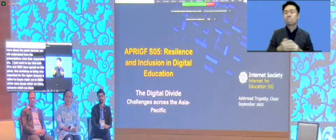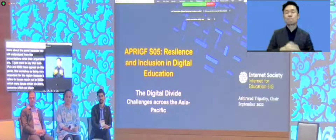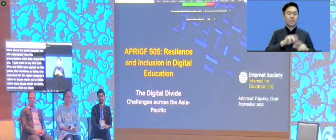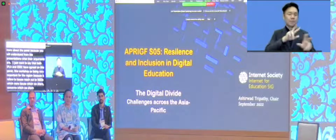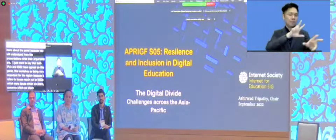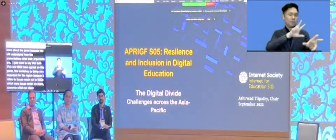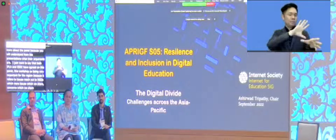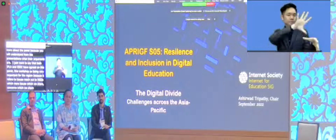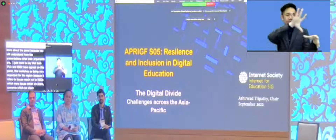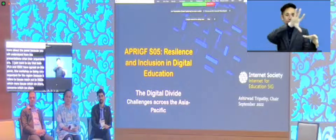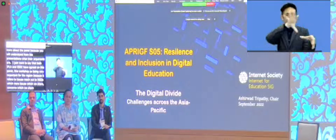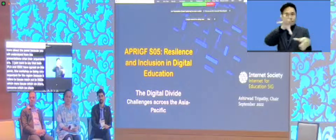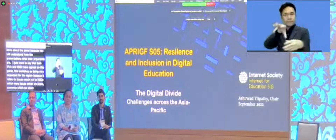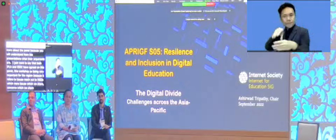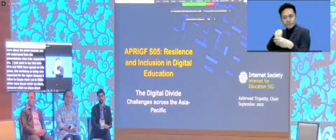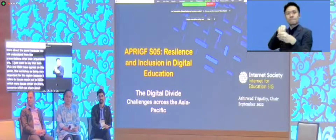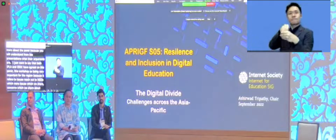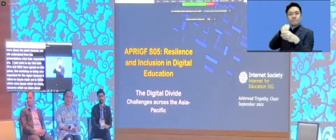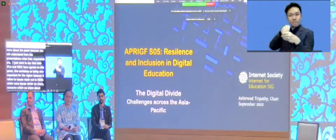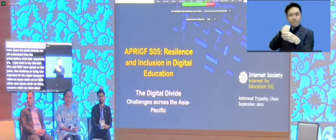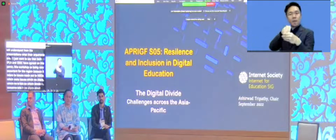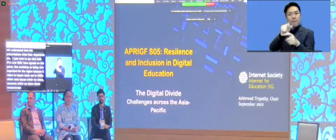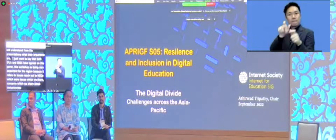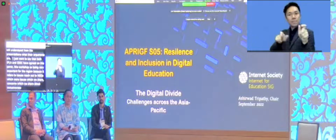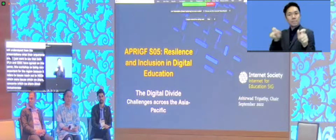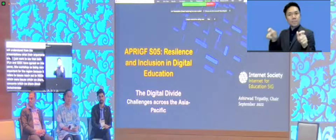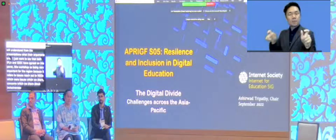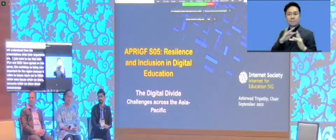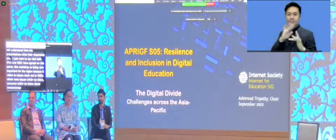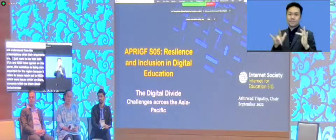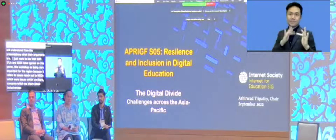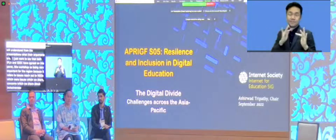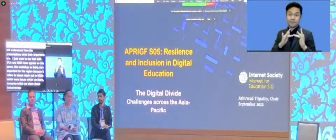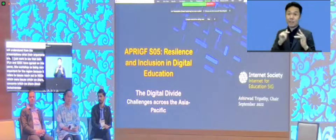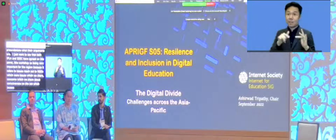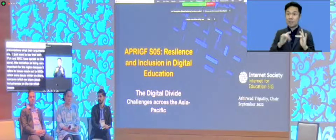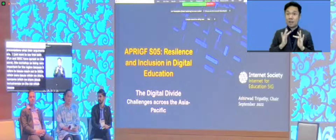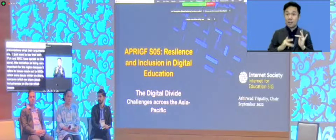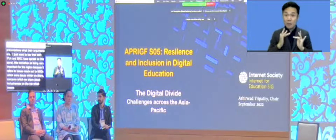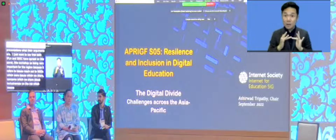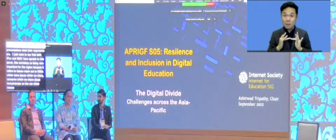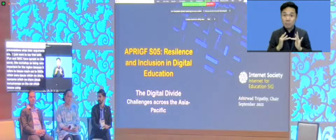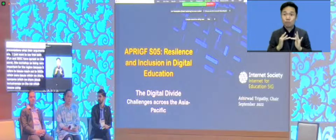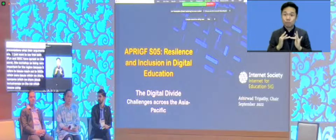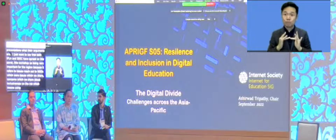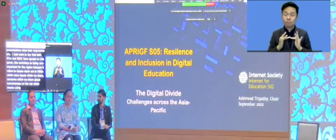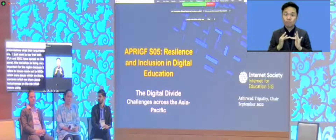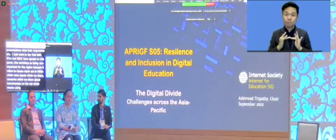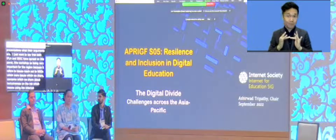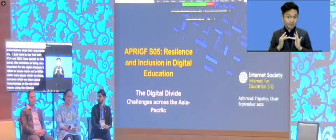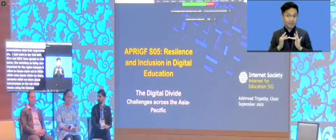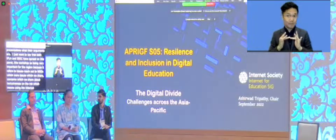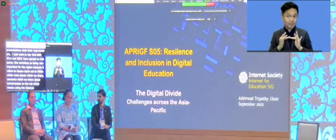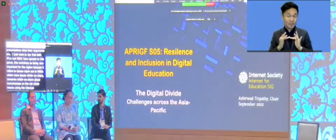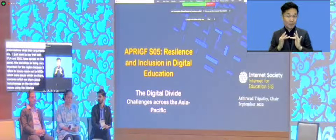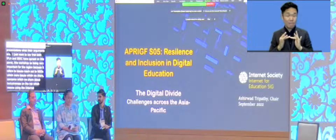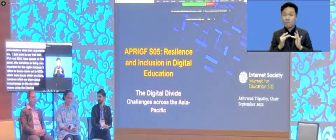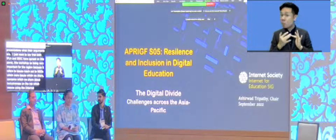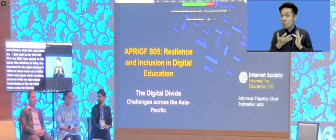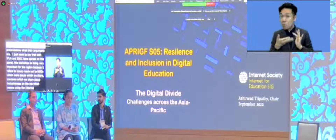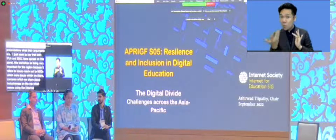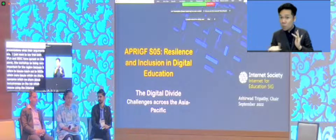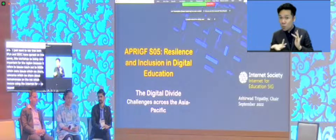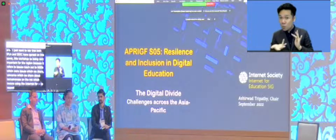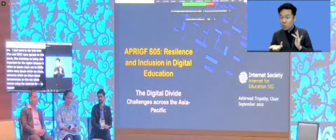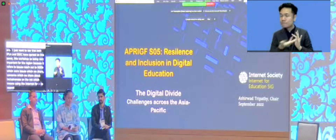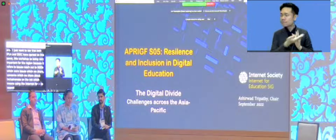inclusiveness on the net, which means using the internet to appeal to